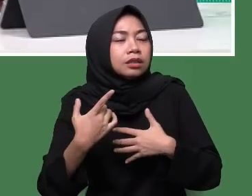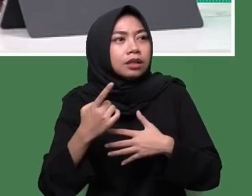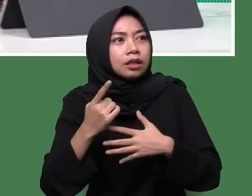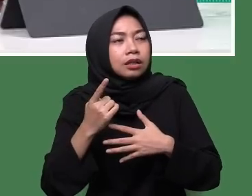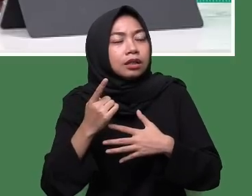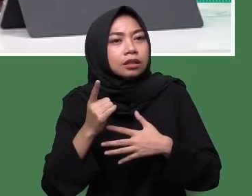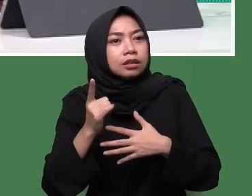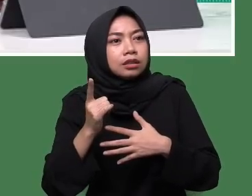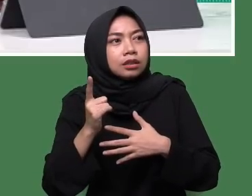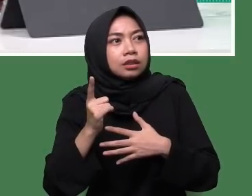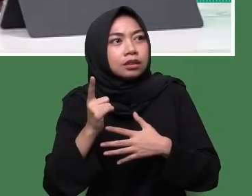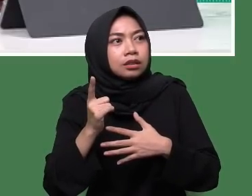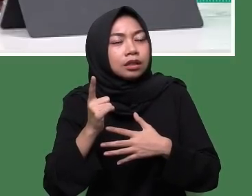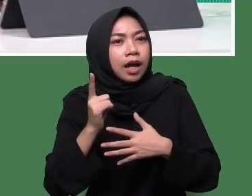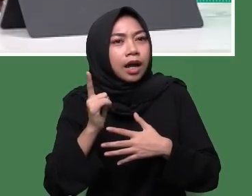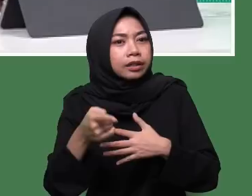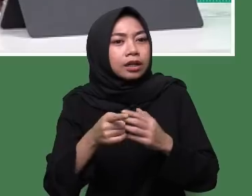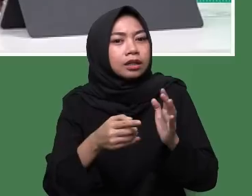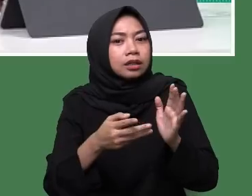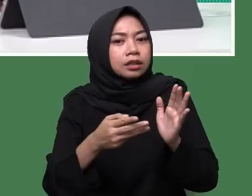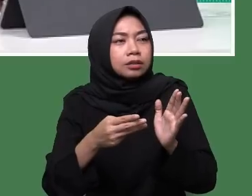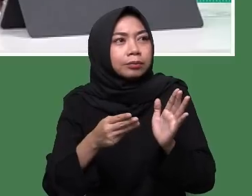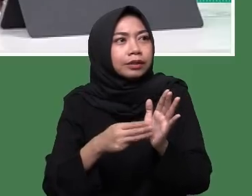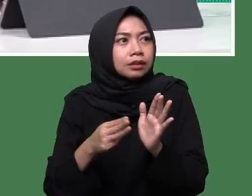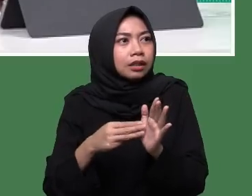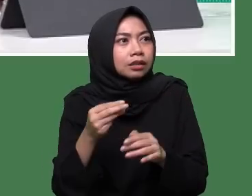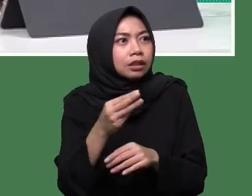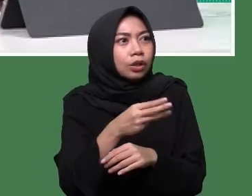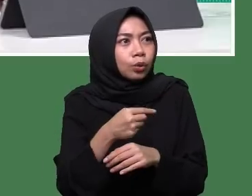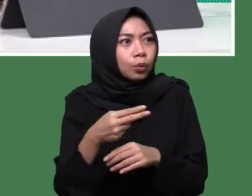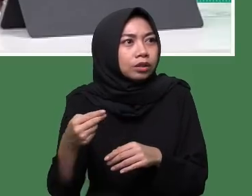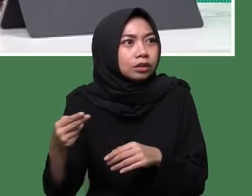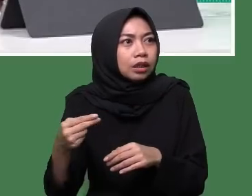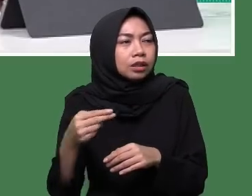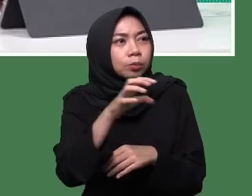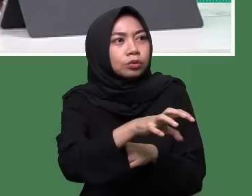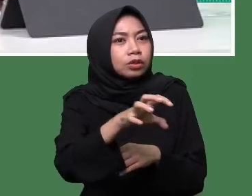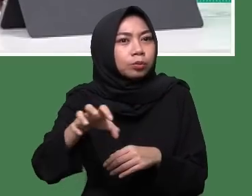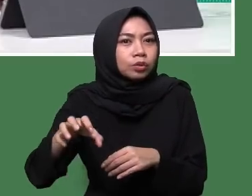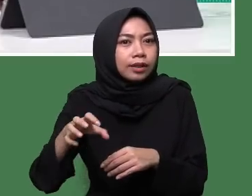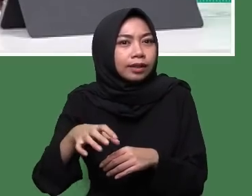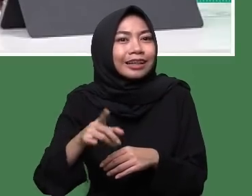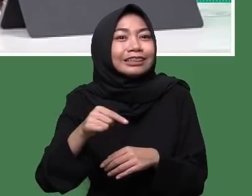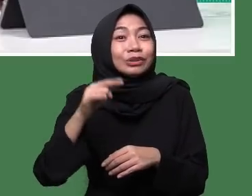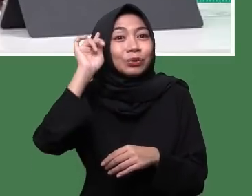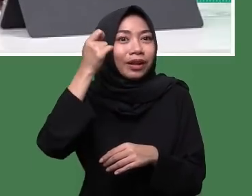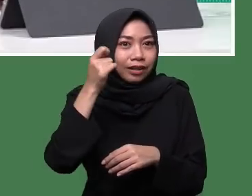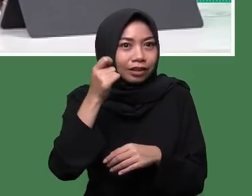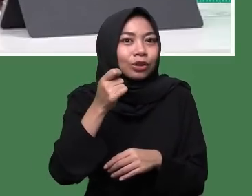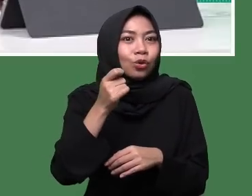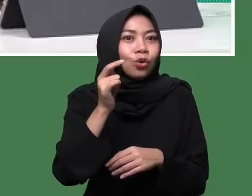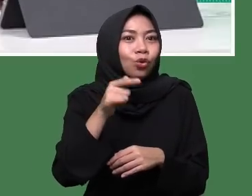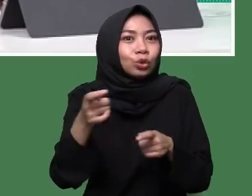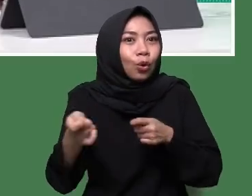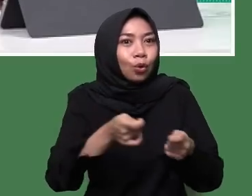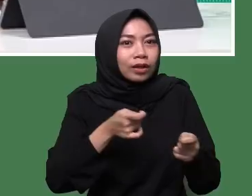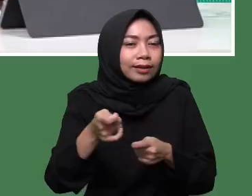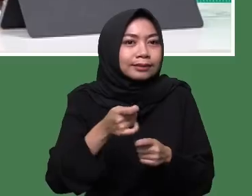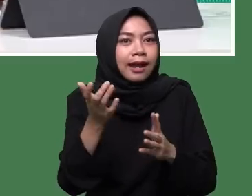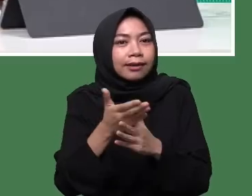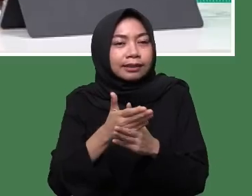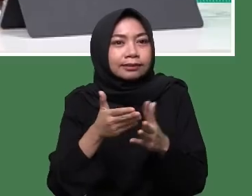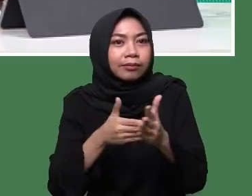it's spread to a lot of different provinces, and it's, you know, Indonesia with so many islands is very difficult to coordinate everything. So what sort of help